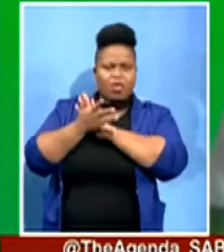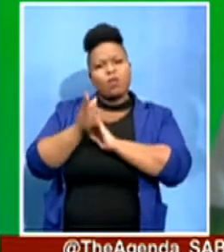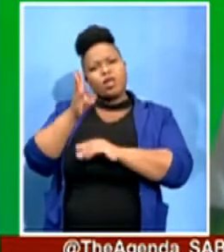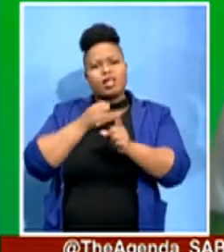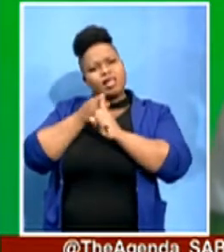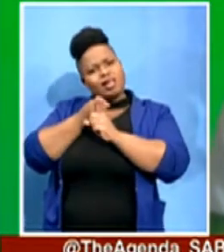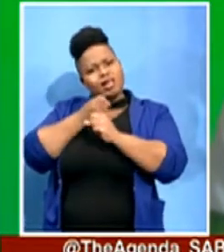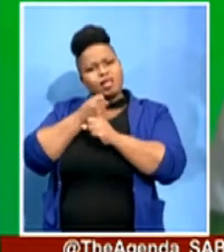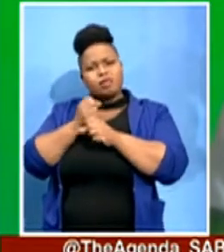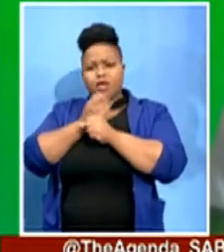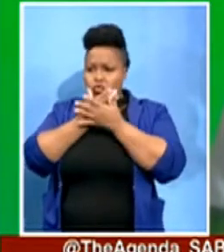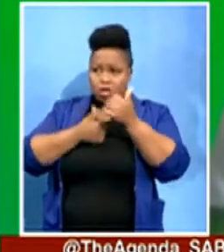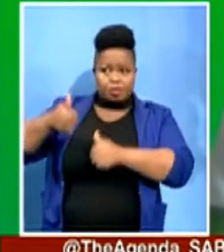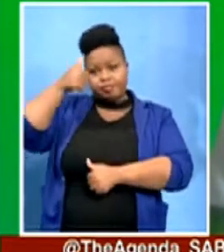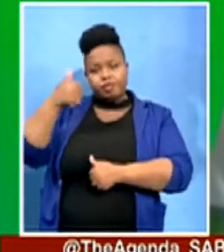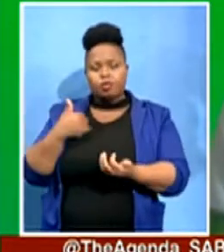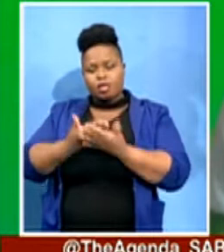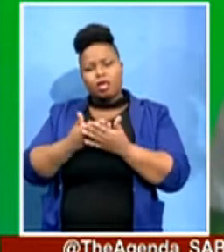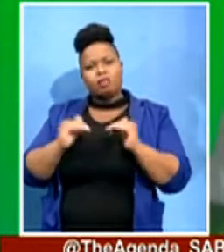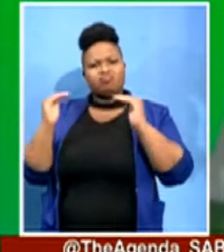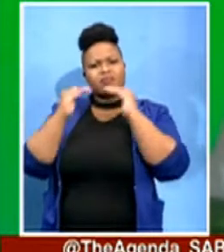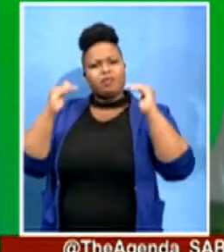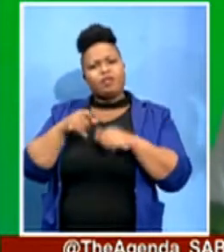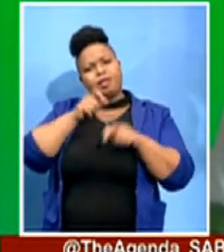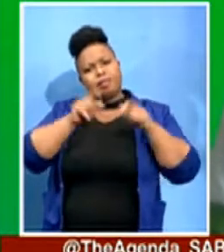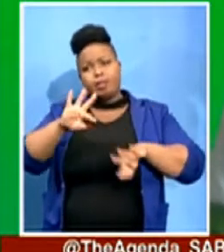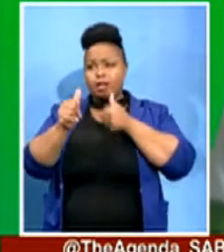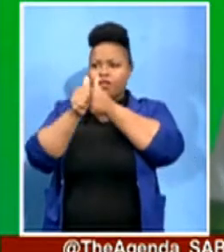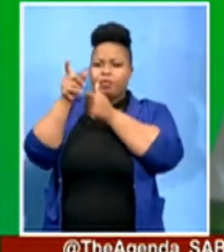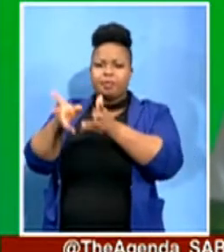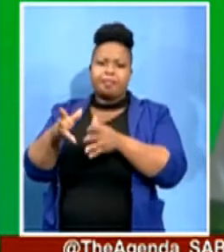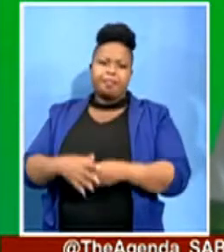the standards for others to follow. Already, we